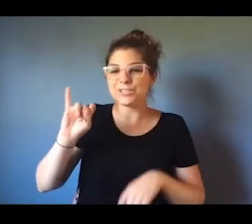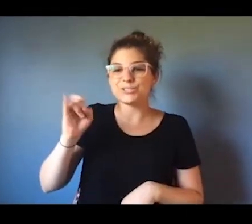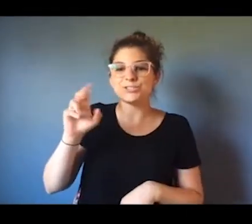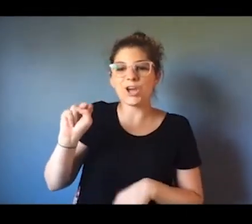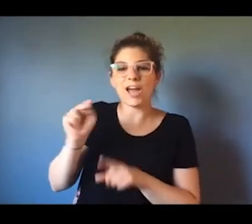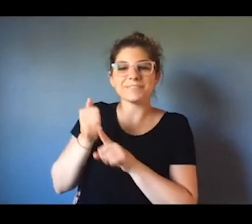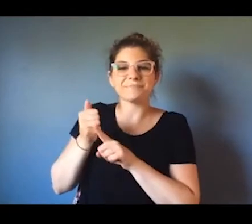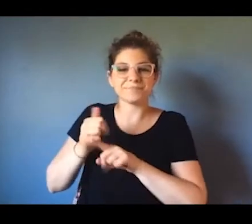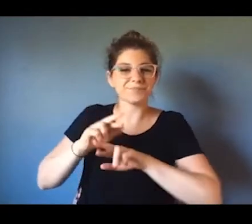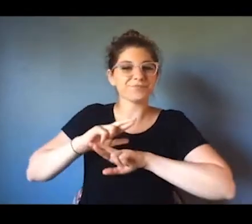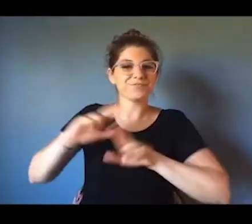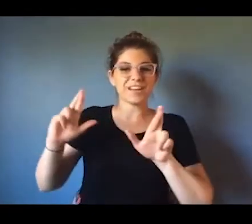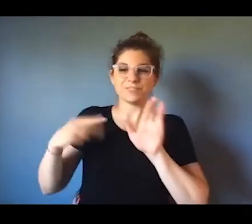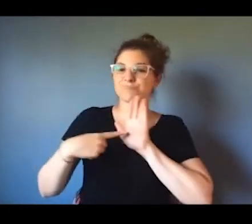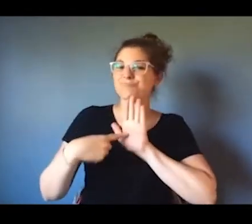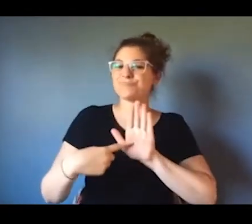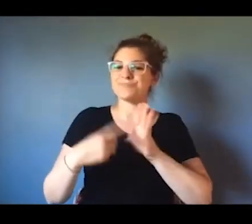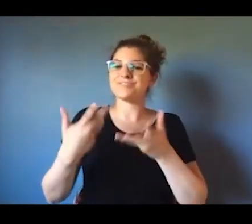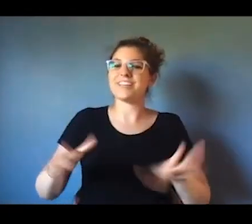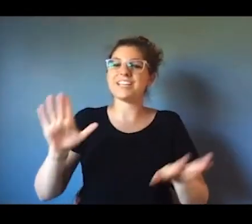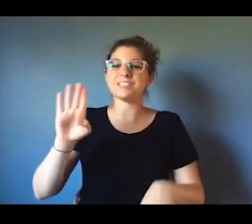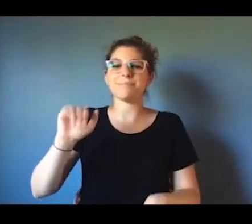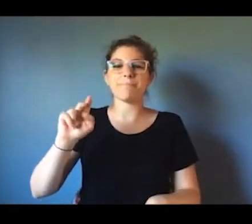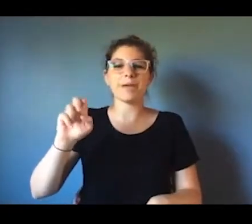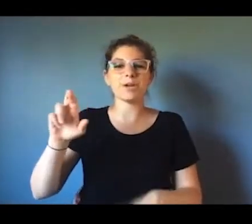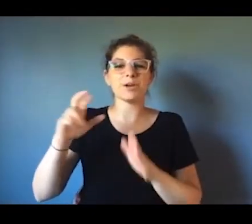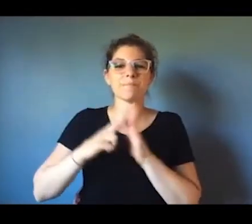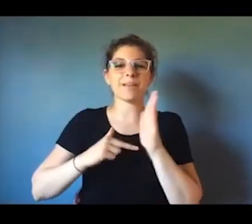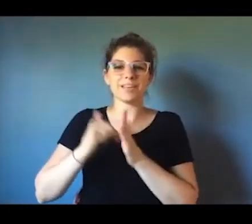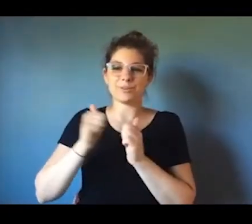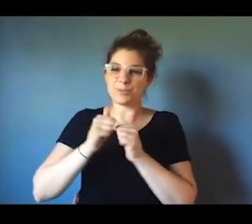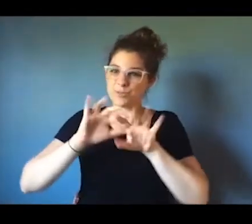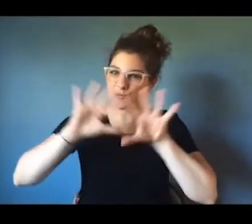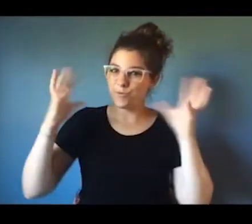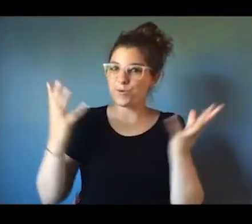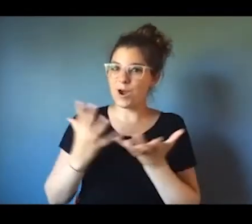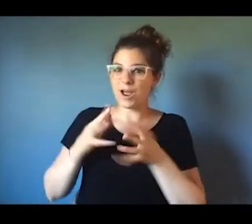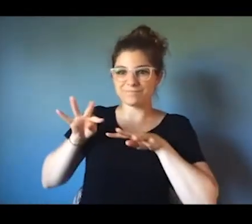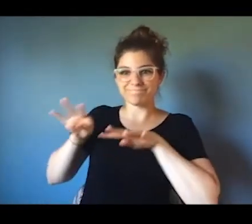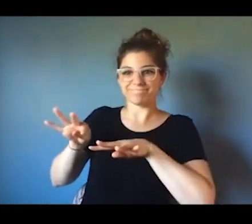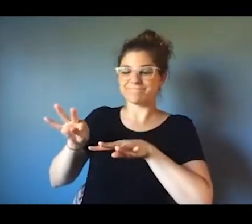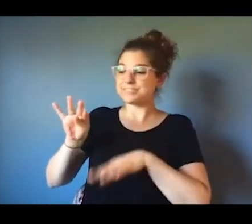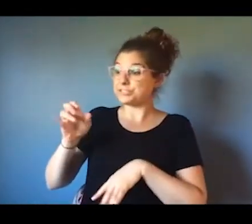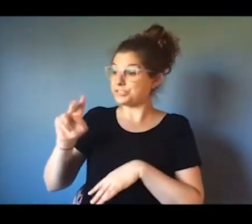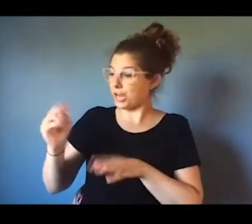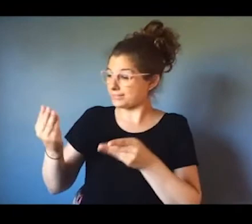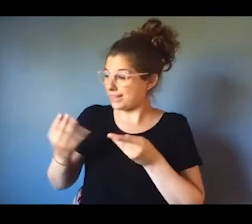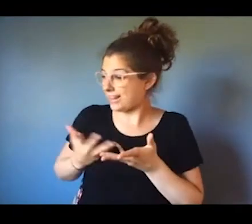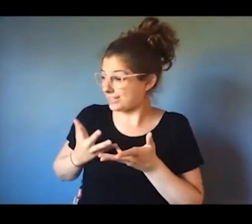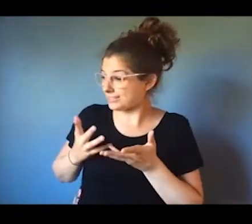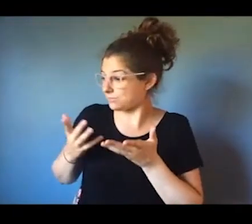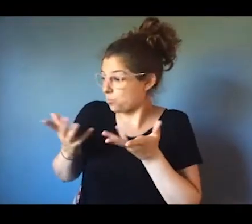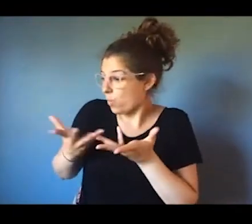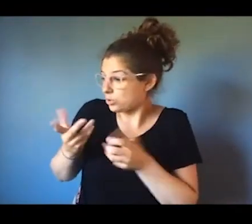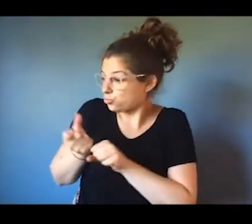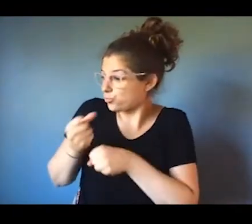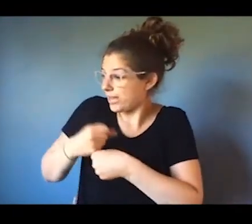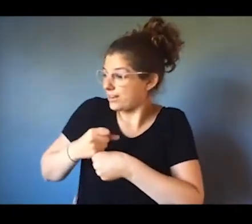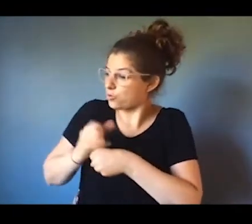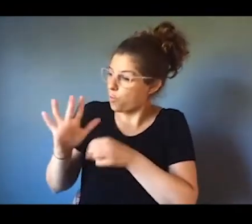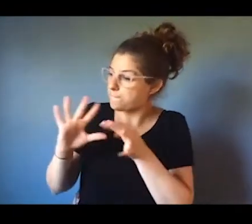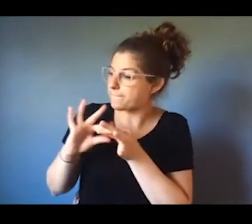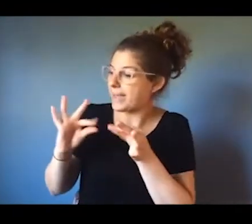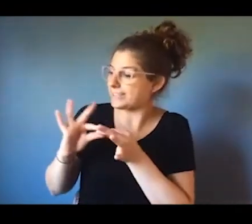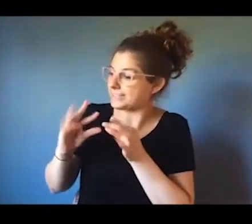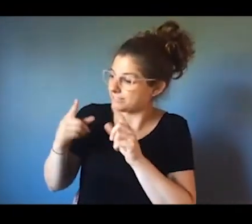Finally, artist John Bramblitt is ready to share his finished banner painting with the whole world. So John, why don't you tell us in your words what